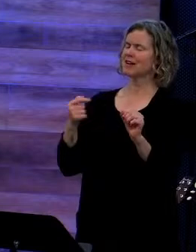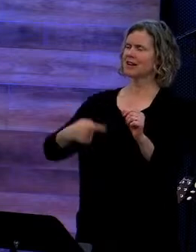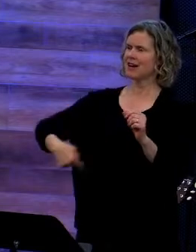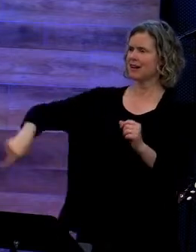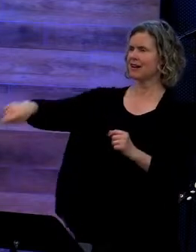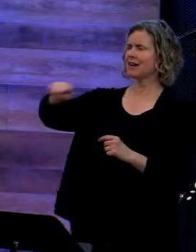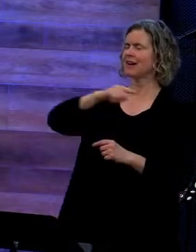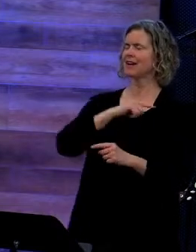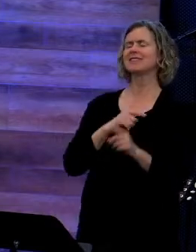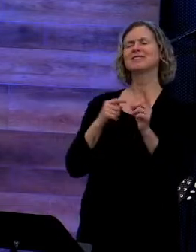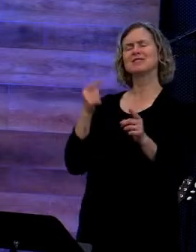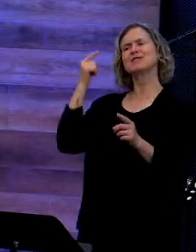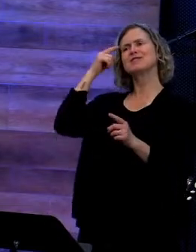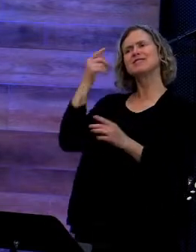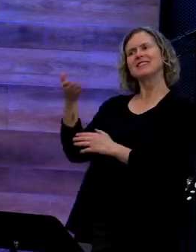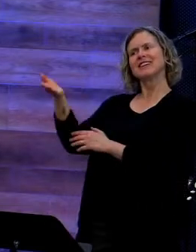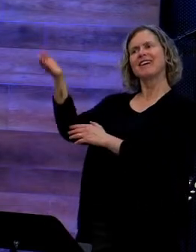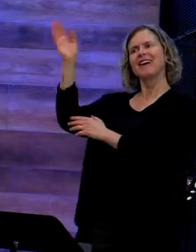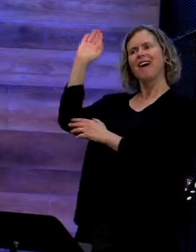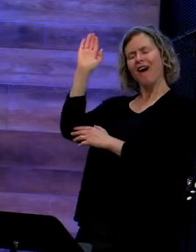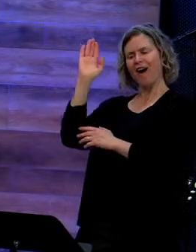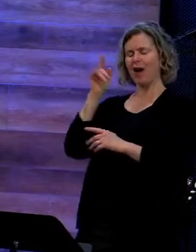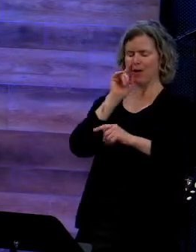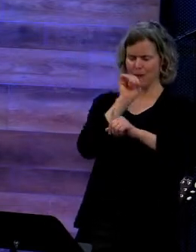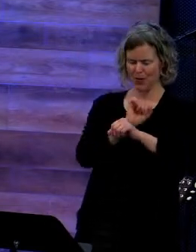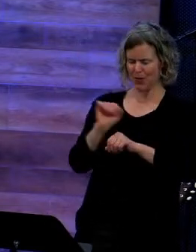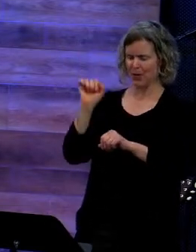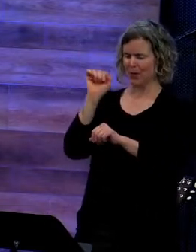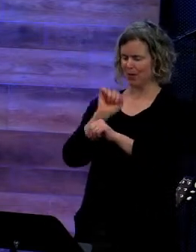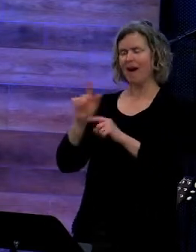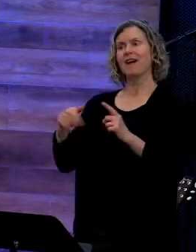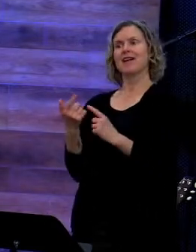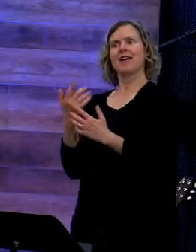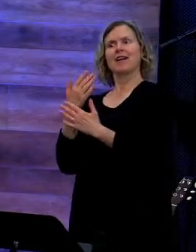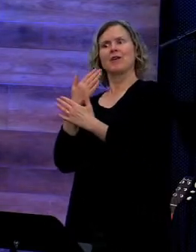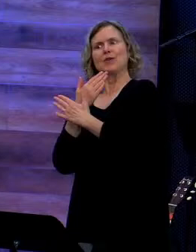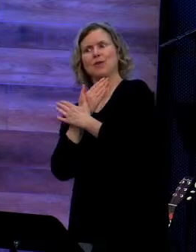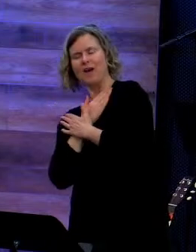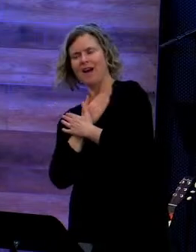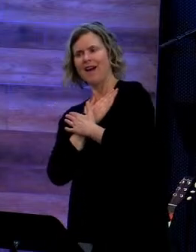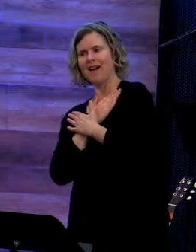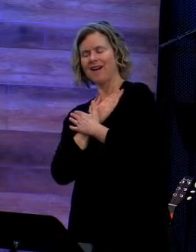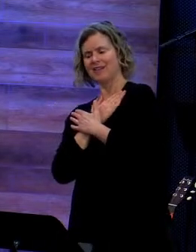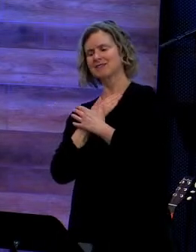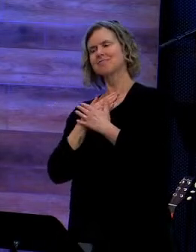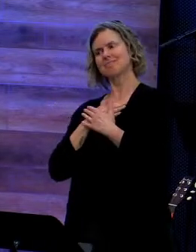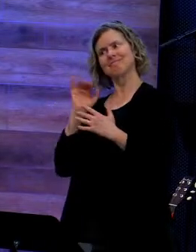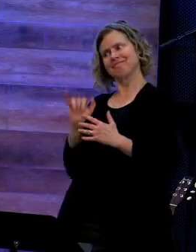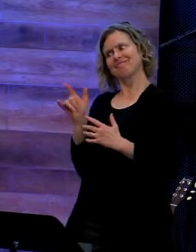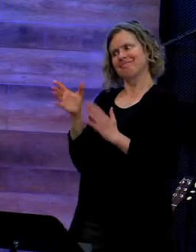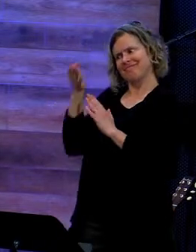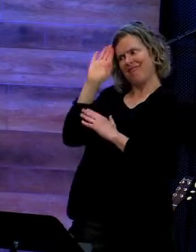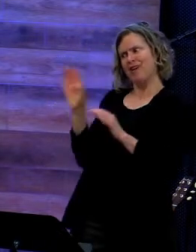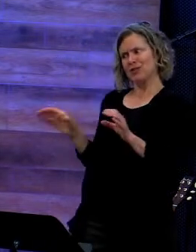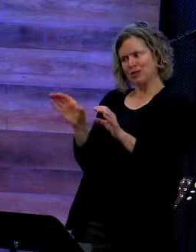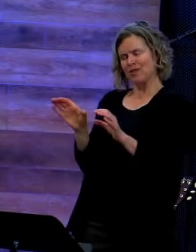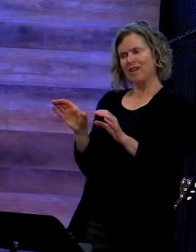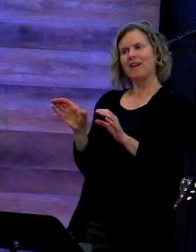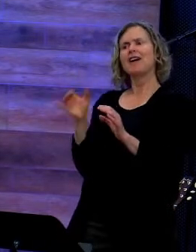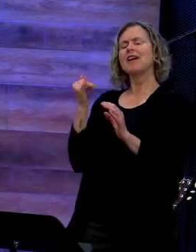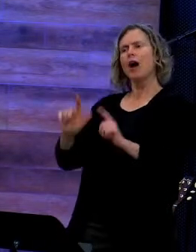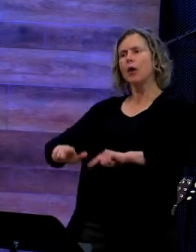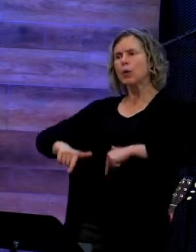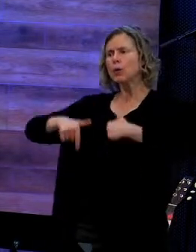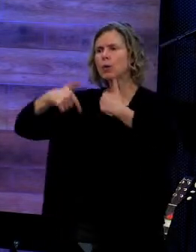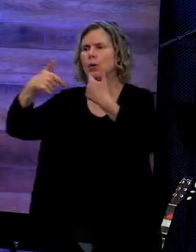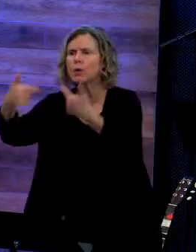with a smile and said, now it's your turn. It's okay. I made this for you. You can rest. And